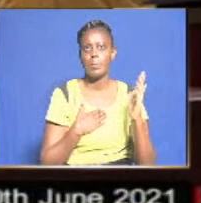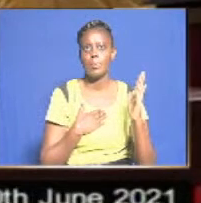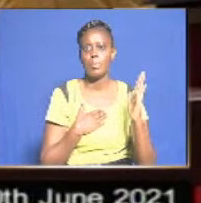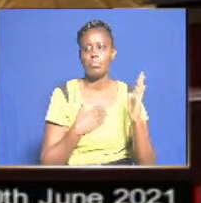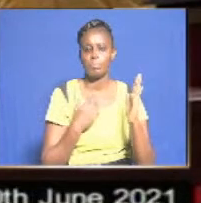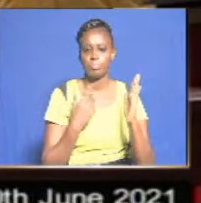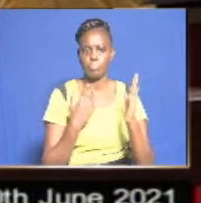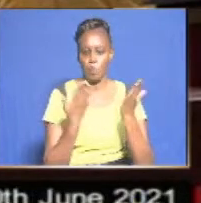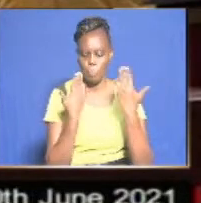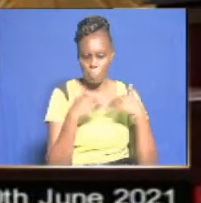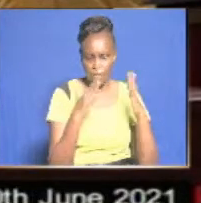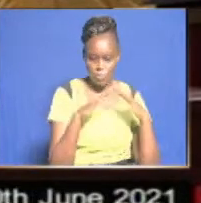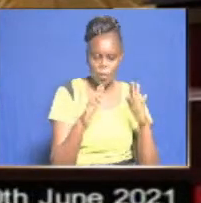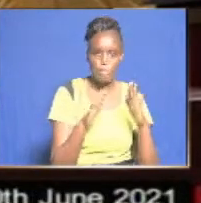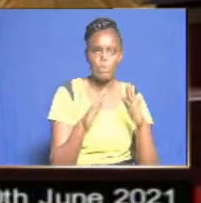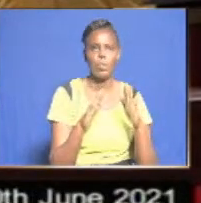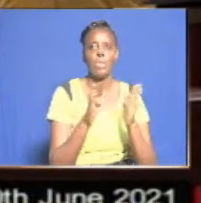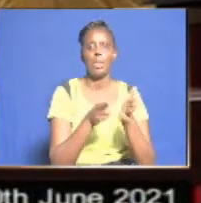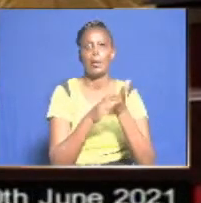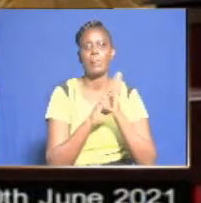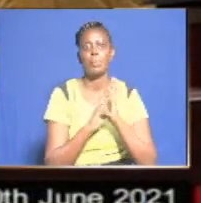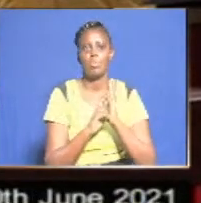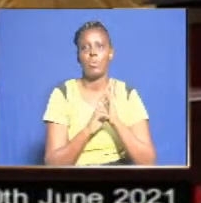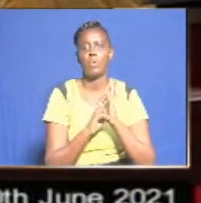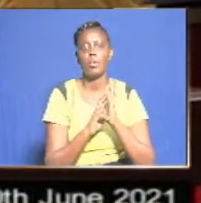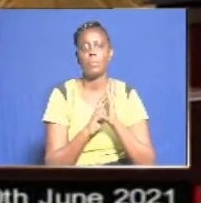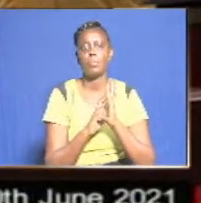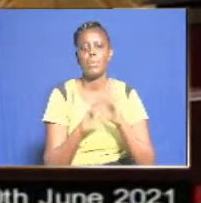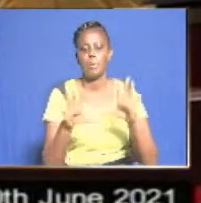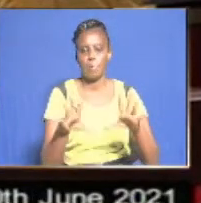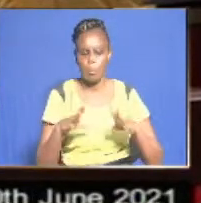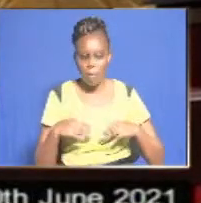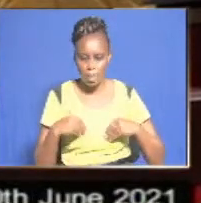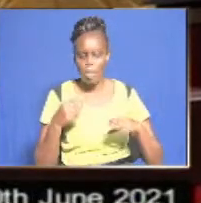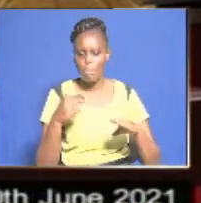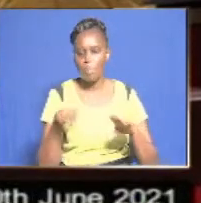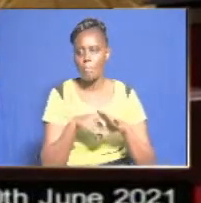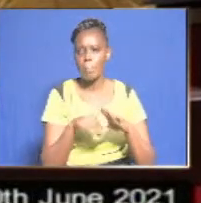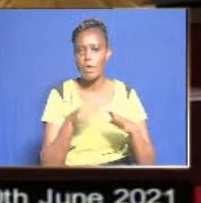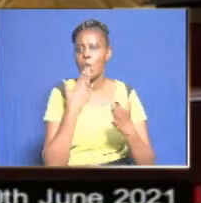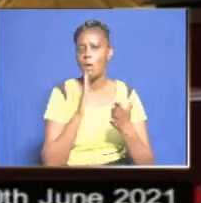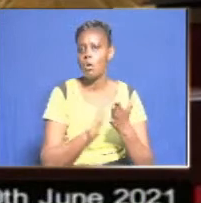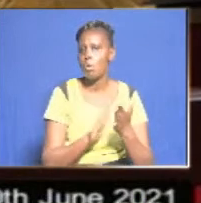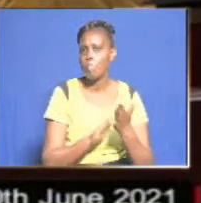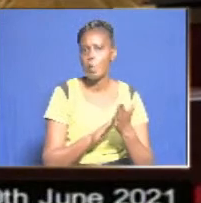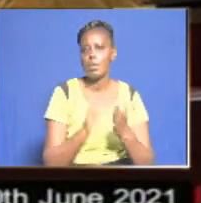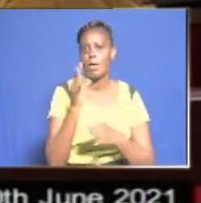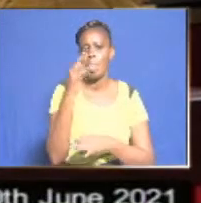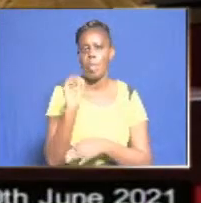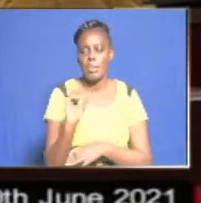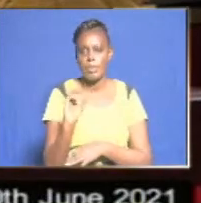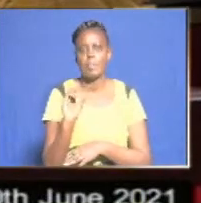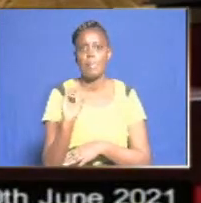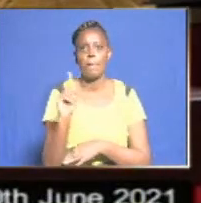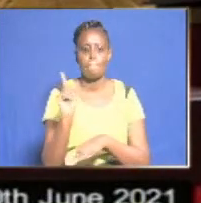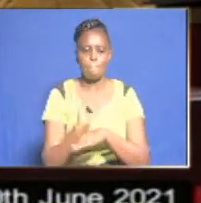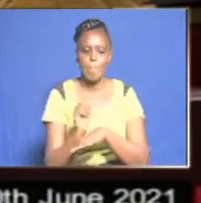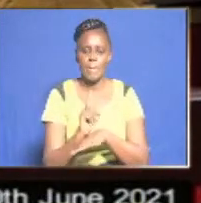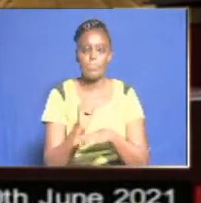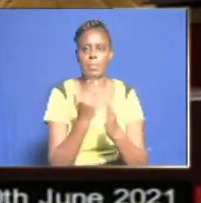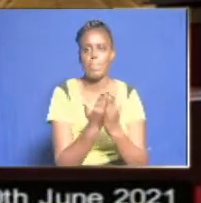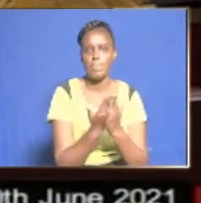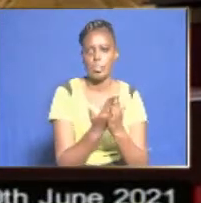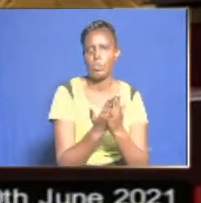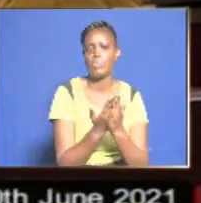dispense with the requirement to allow members to comment for 30 minutes on that petition. So the